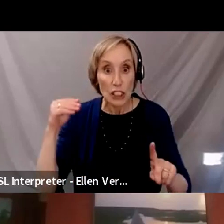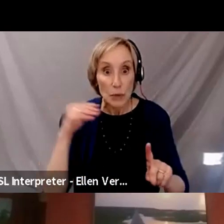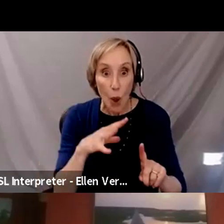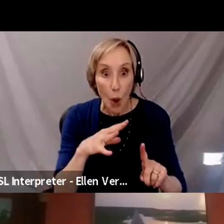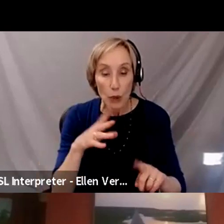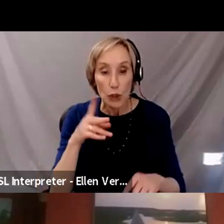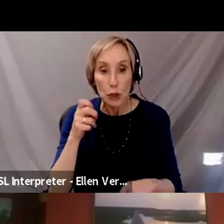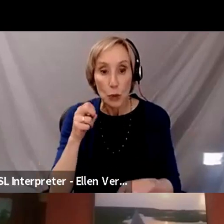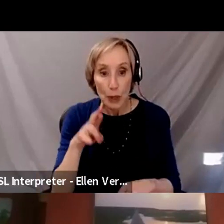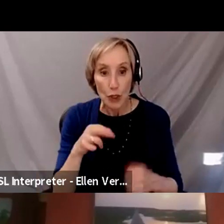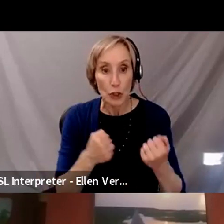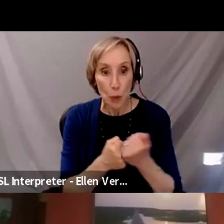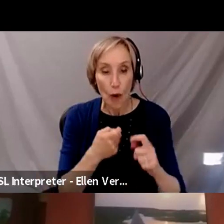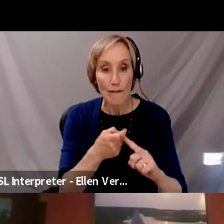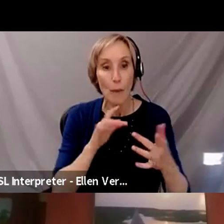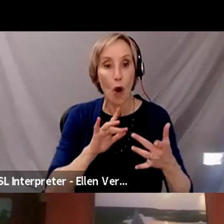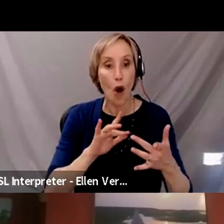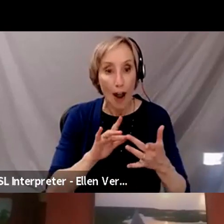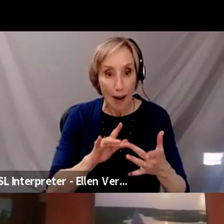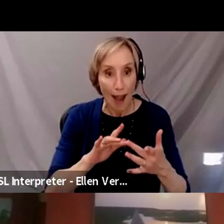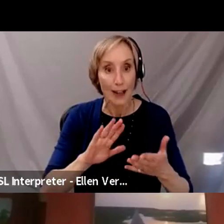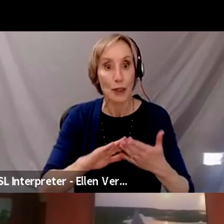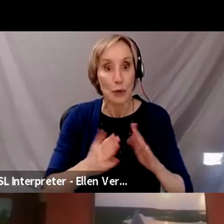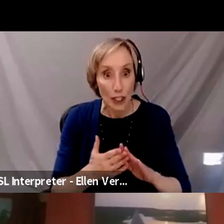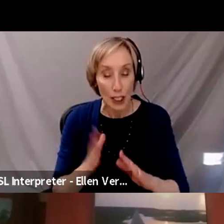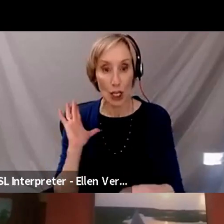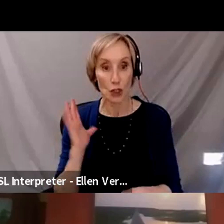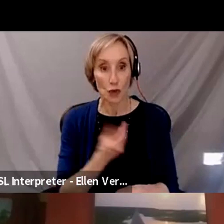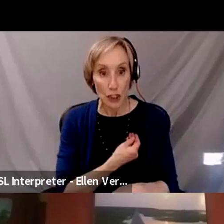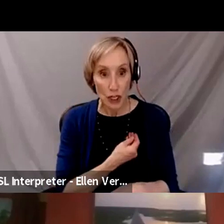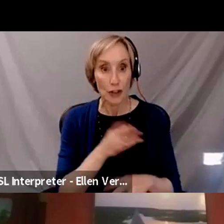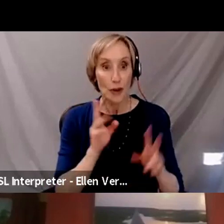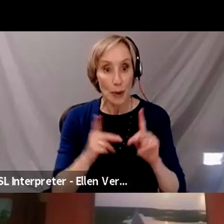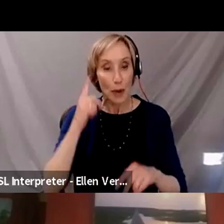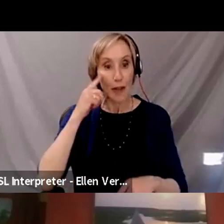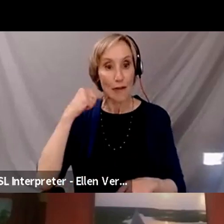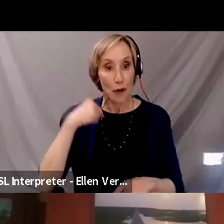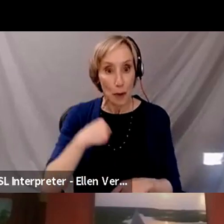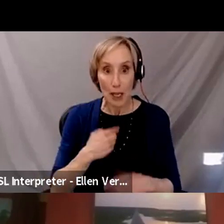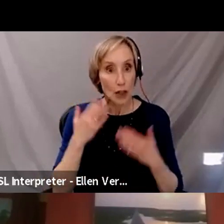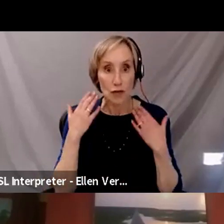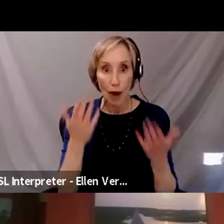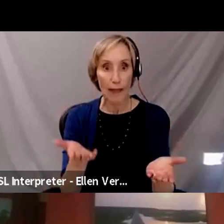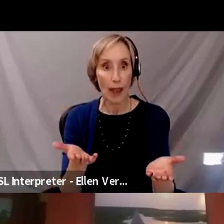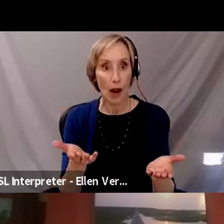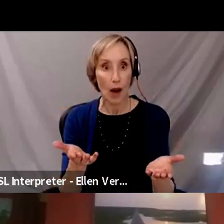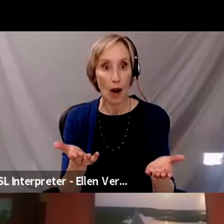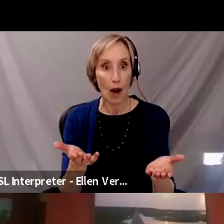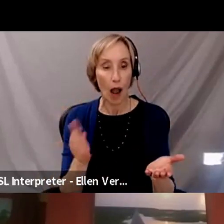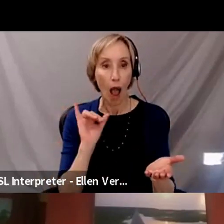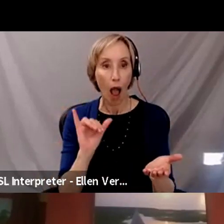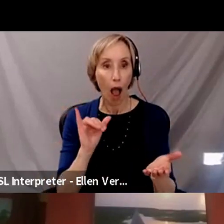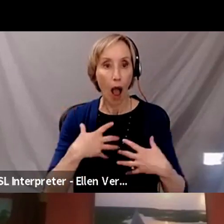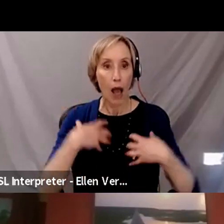online communities, and transgender people, for me, were a very early adopting